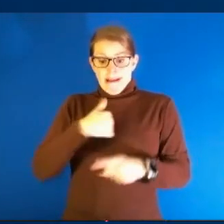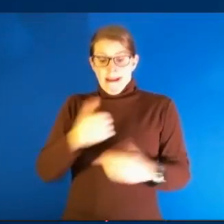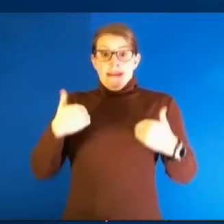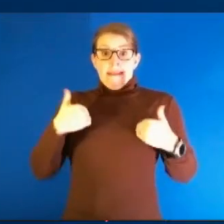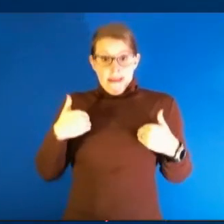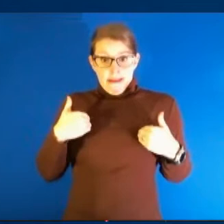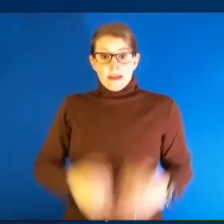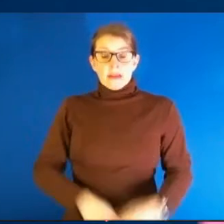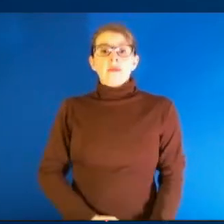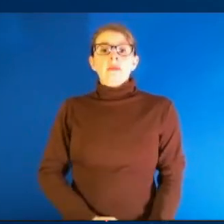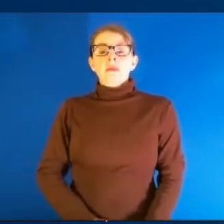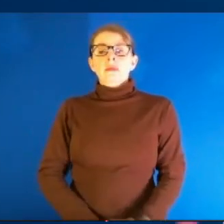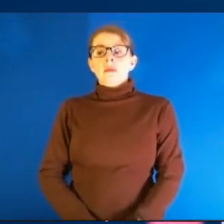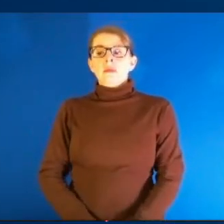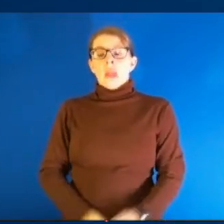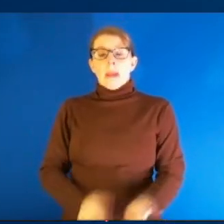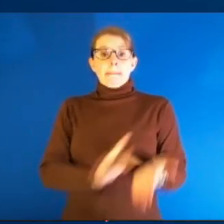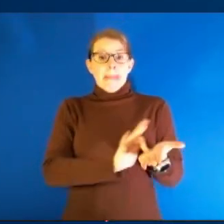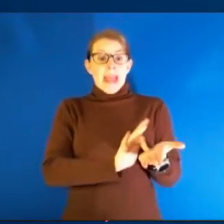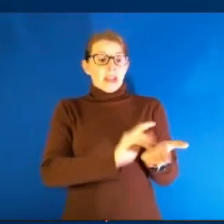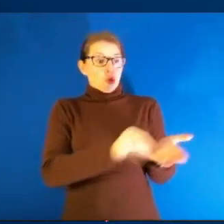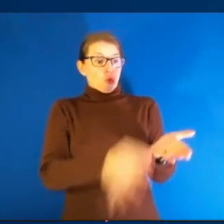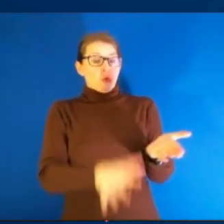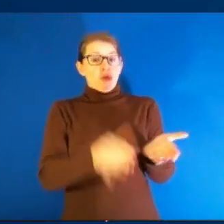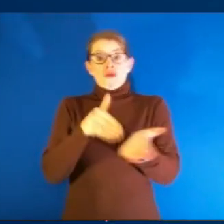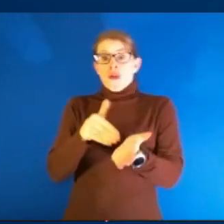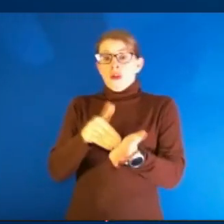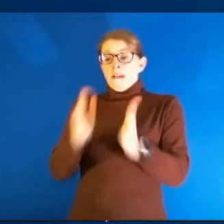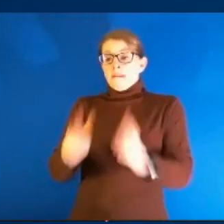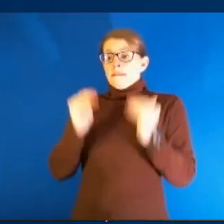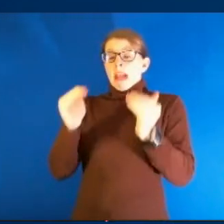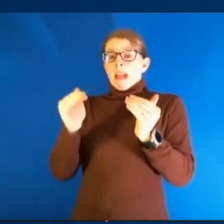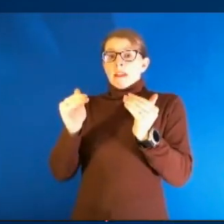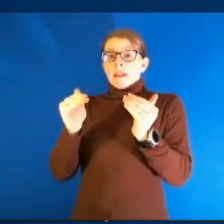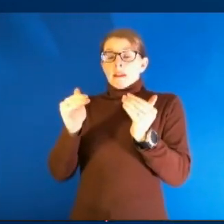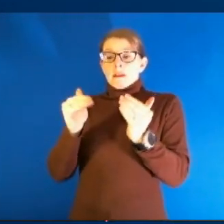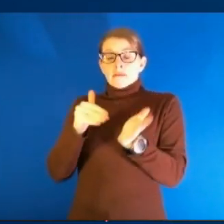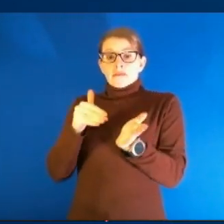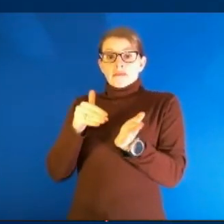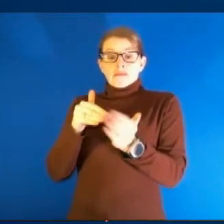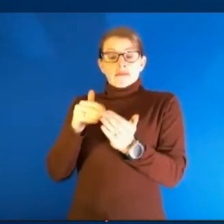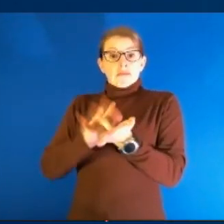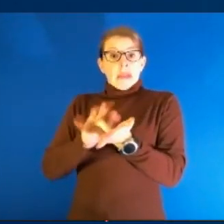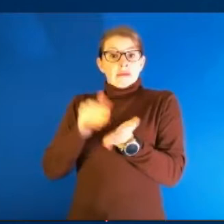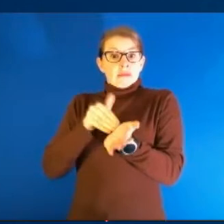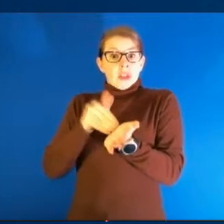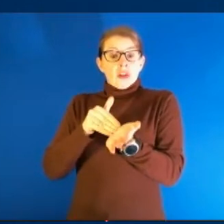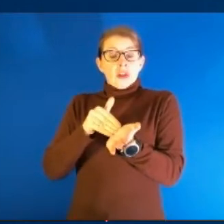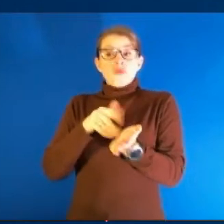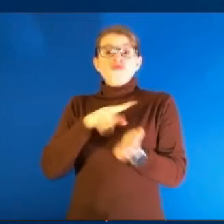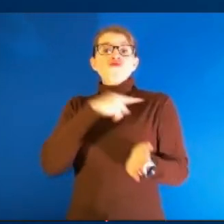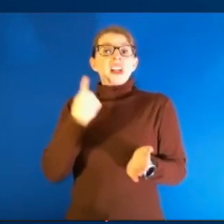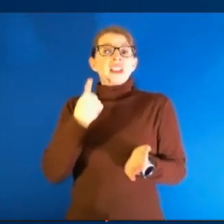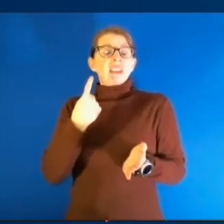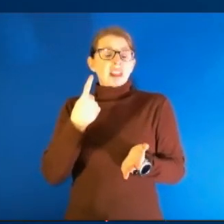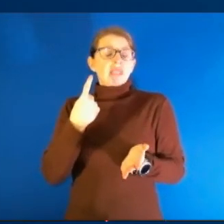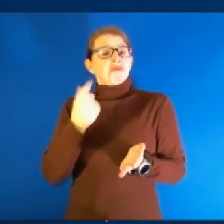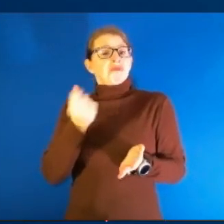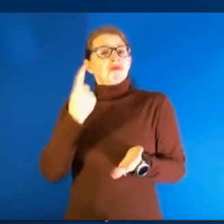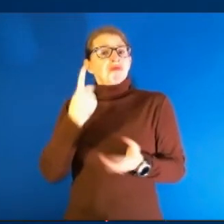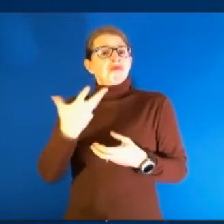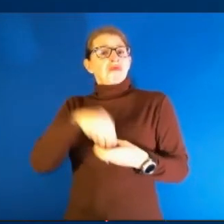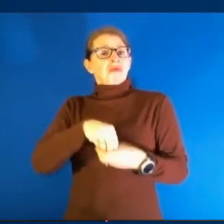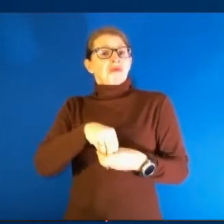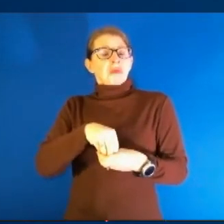that our med students and physicians and advanced practice providers have, you're willing to take on risk around doing things that may not be